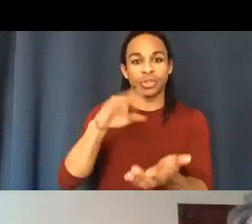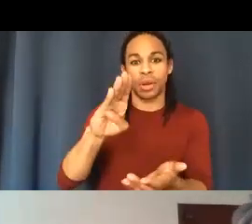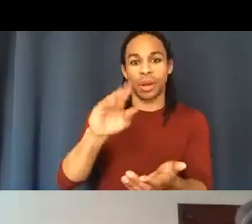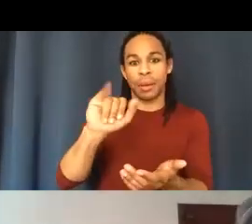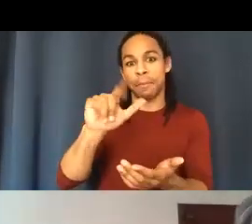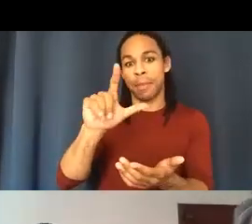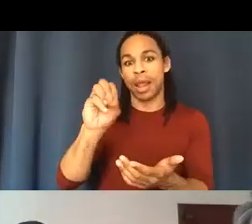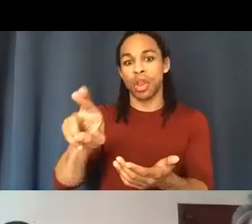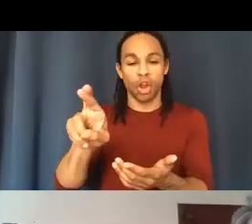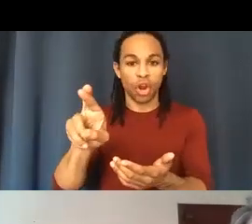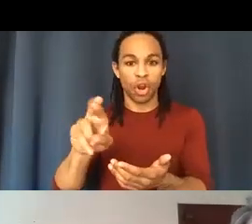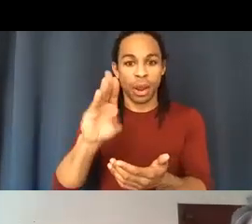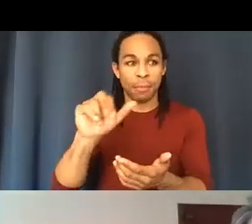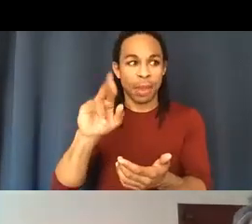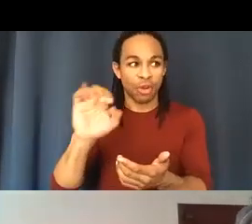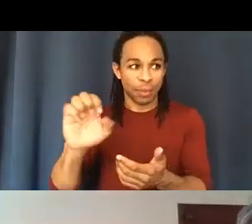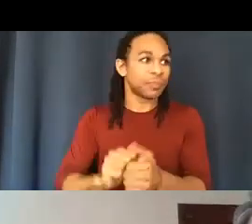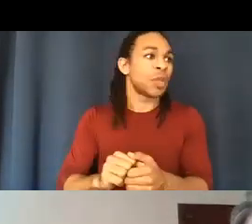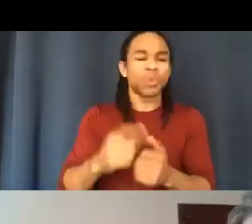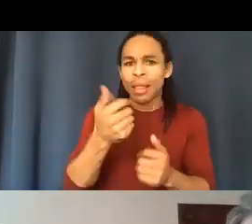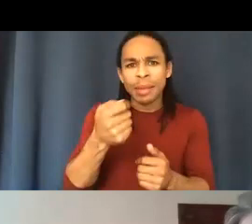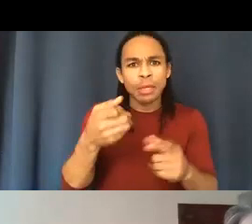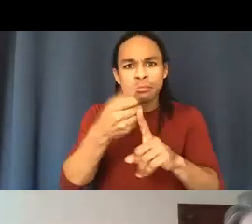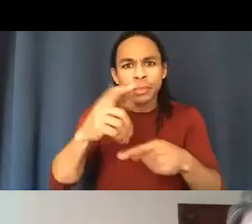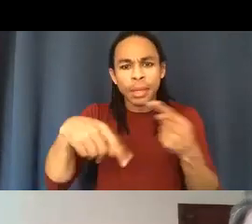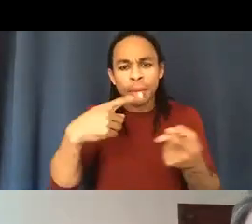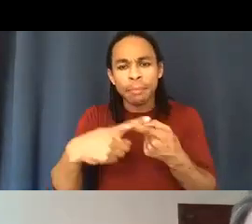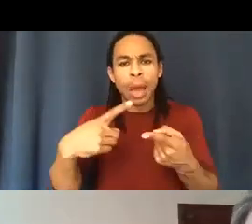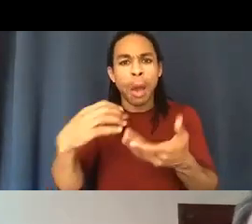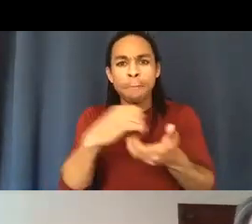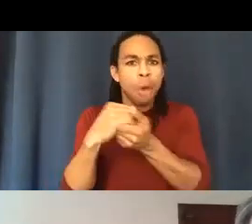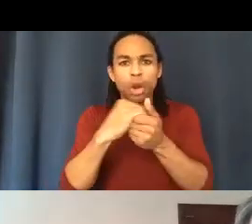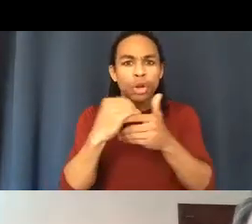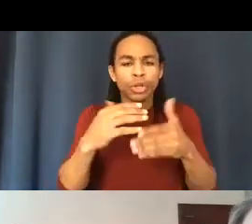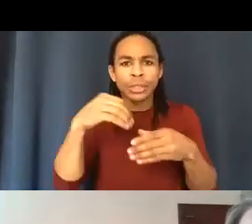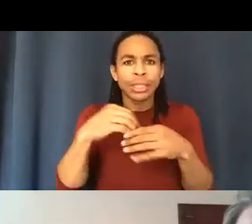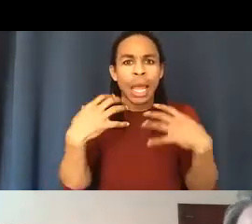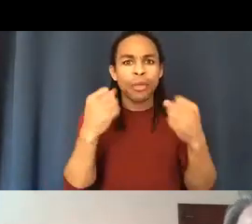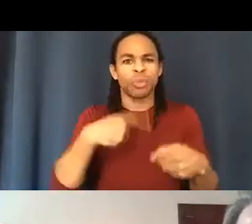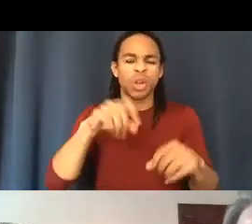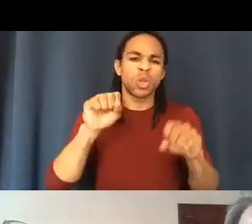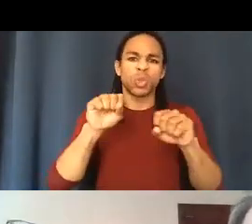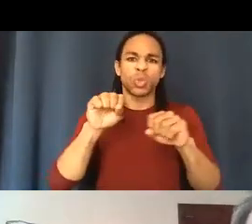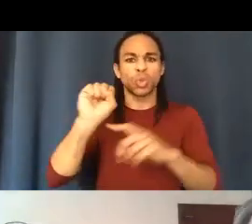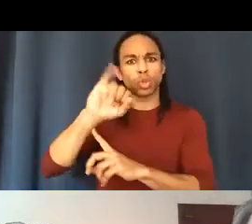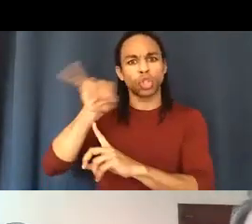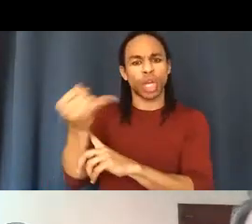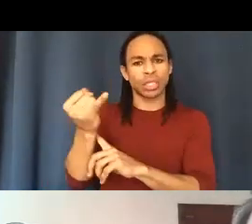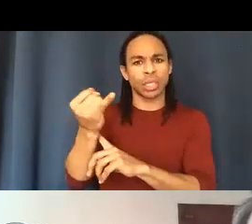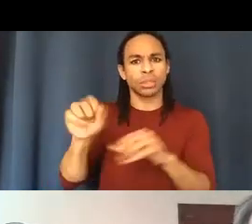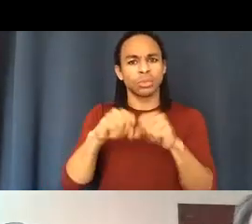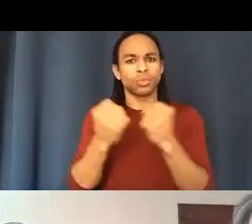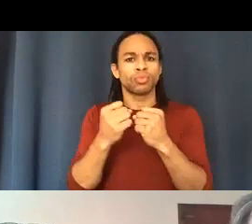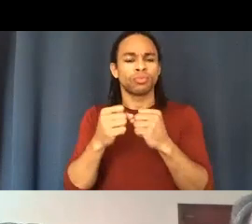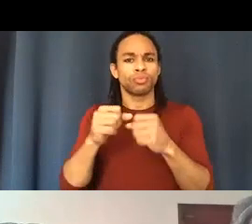so a little bit about Partners in Health. We're a social justice and health organization that was founded over 30 years ago